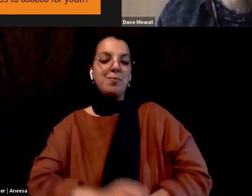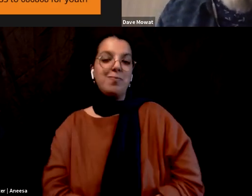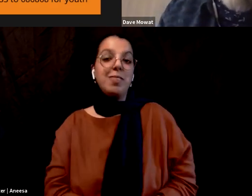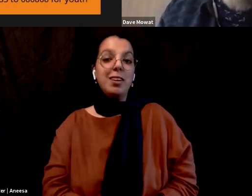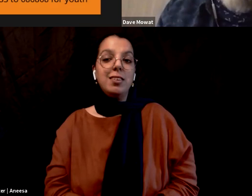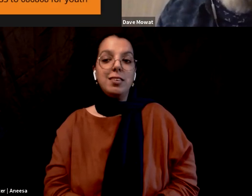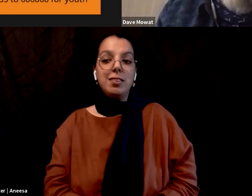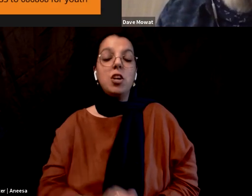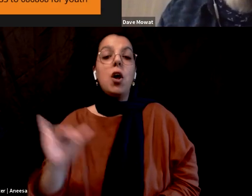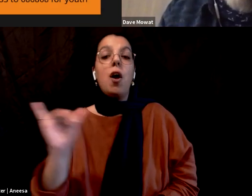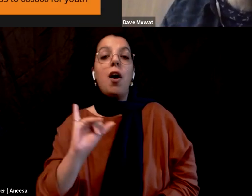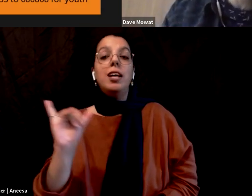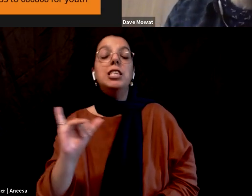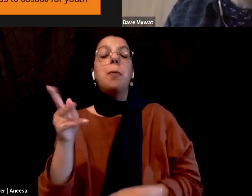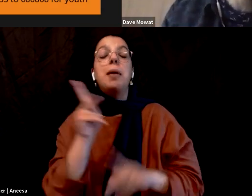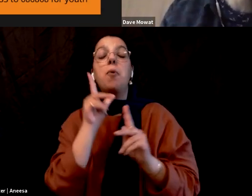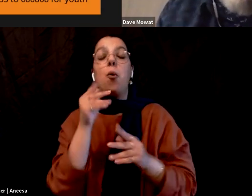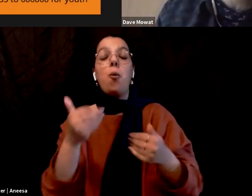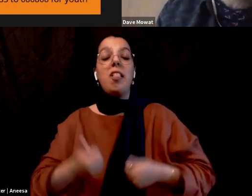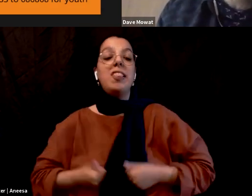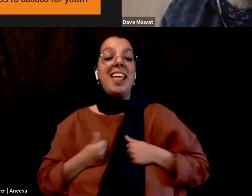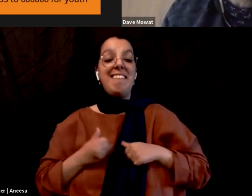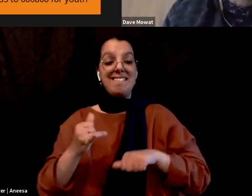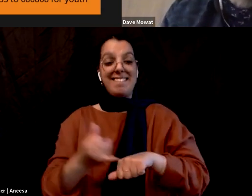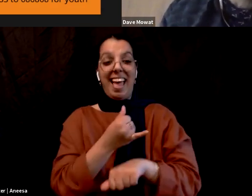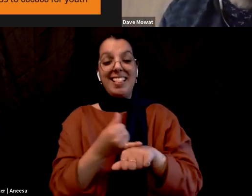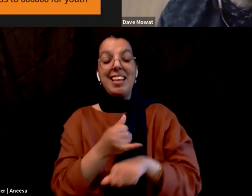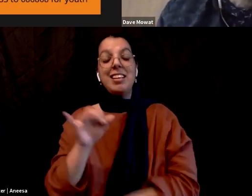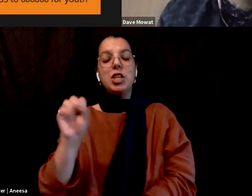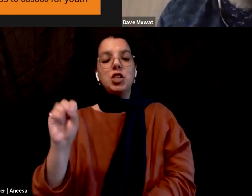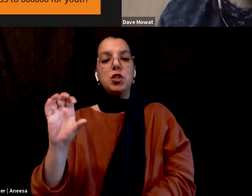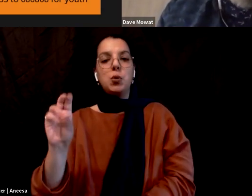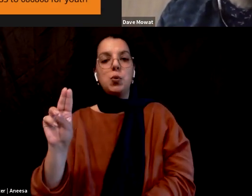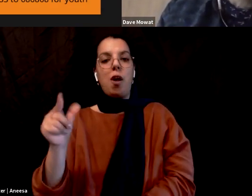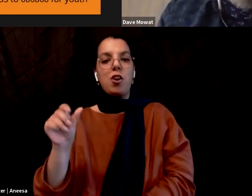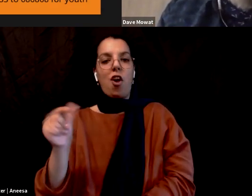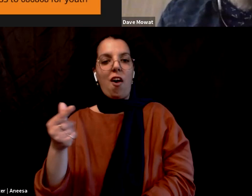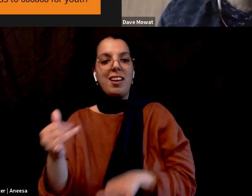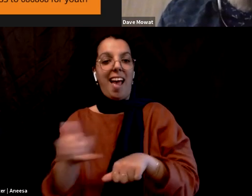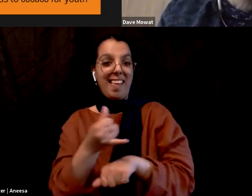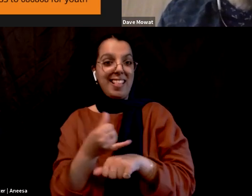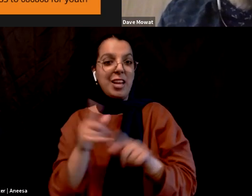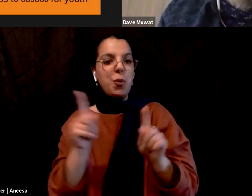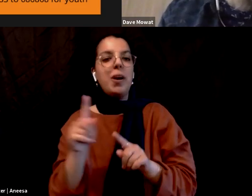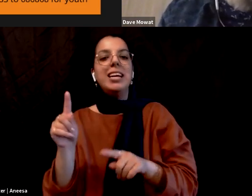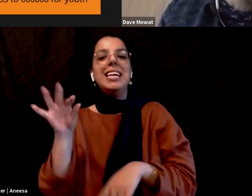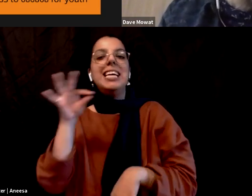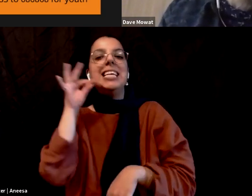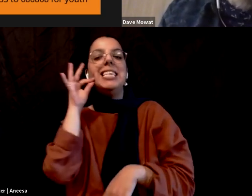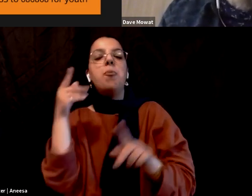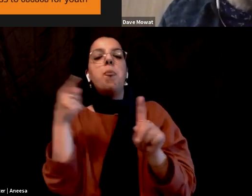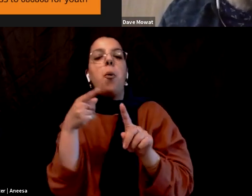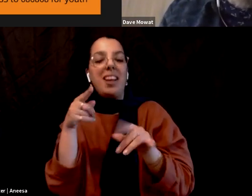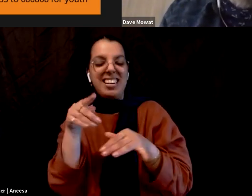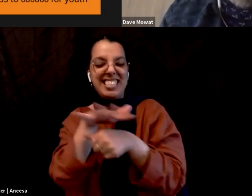predecessors of the Skugog Island First Nation Mississaugas at Indian Point. They felt that they were too far out of the way, and